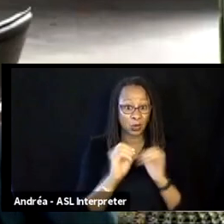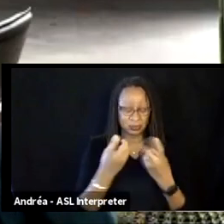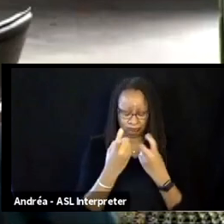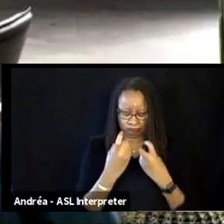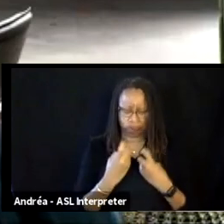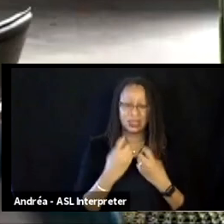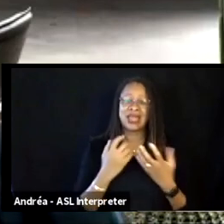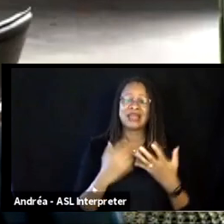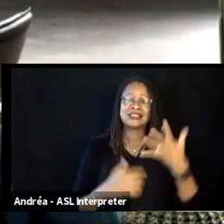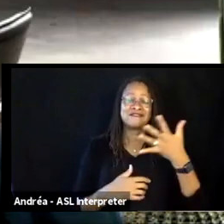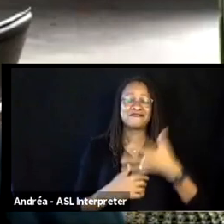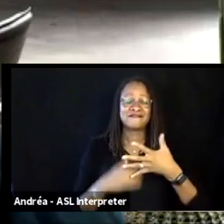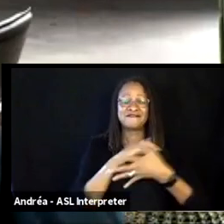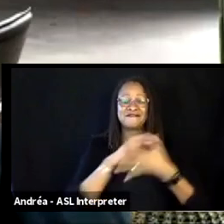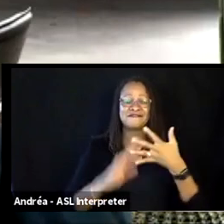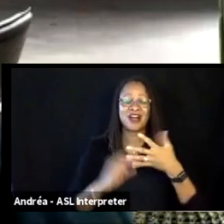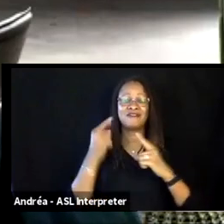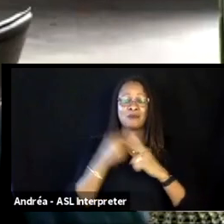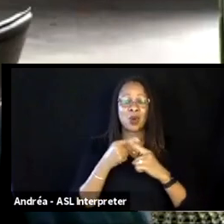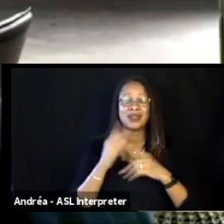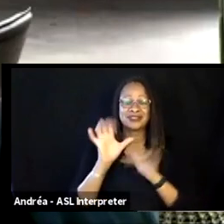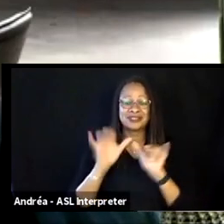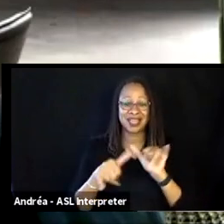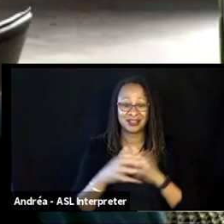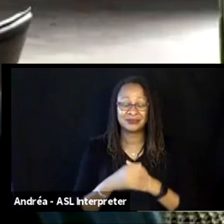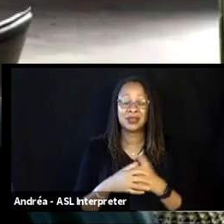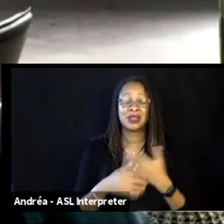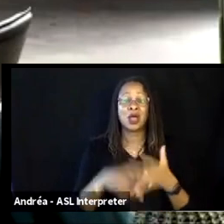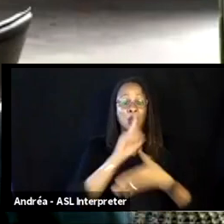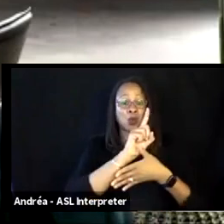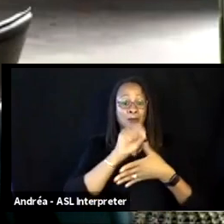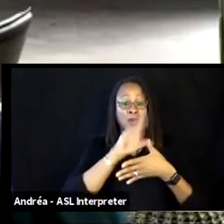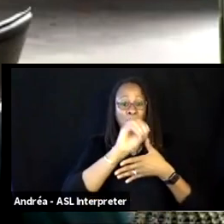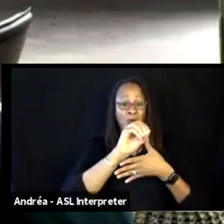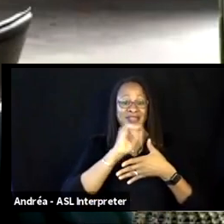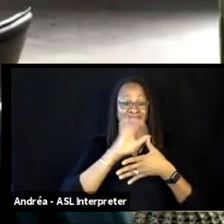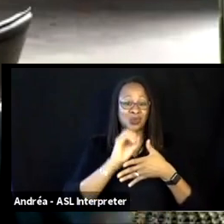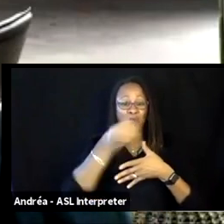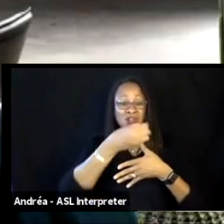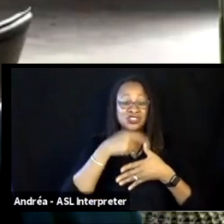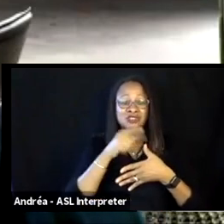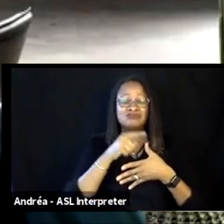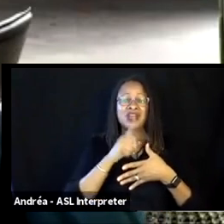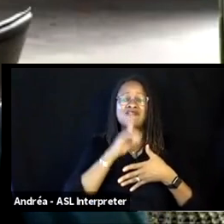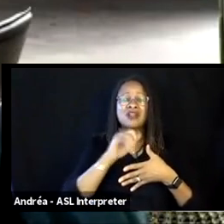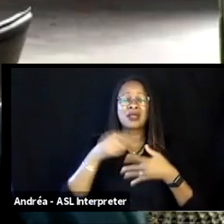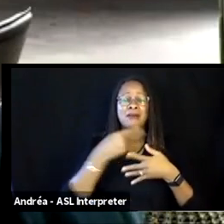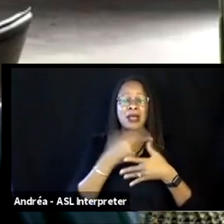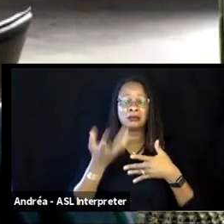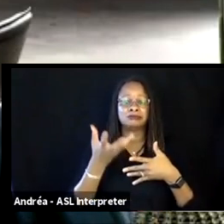it a five-point scale, diversity 5.0. The 1.0 universe as an organization is really just about